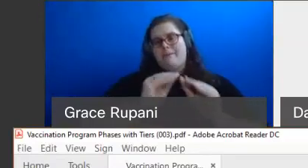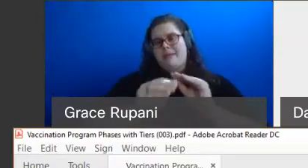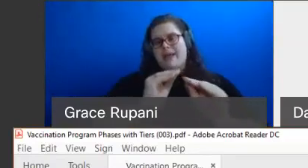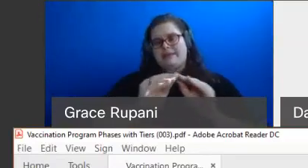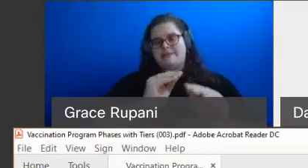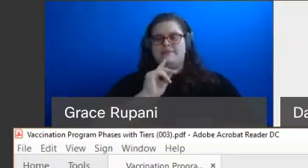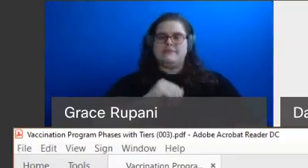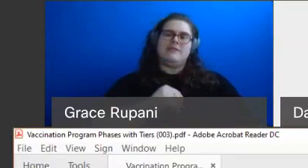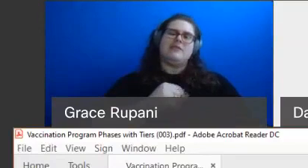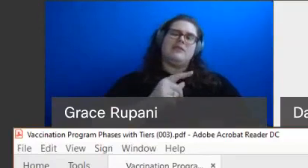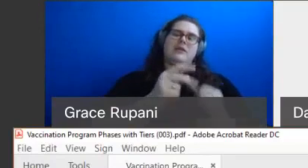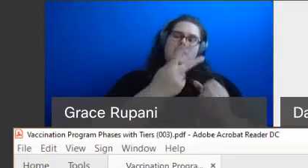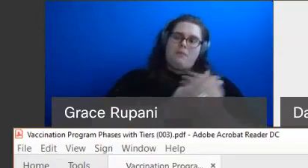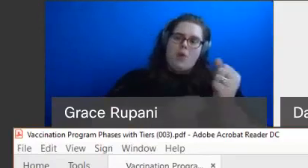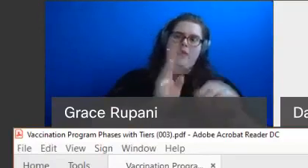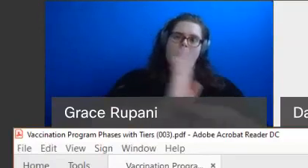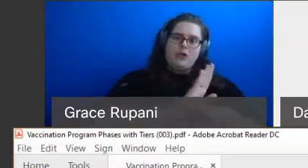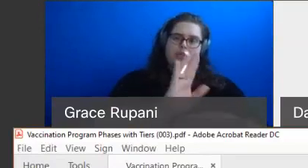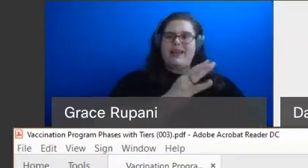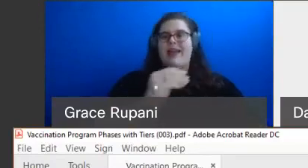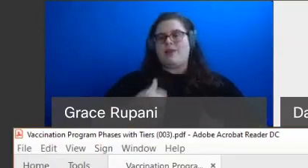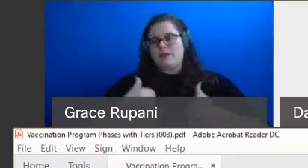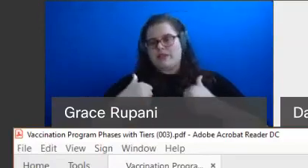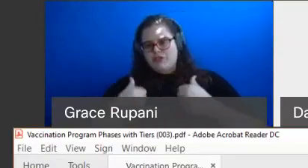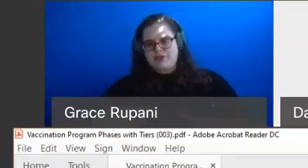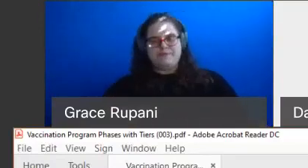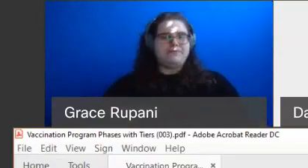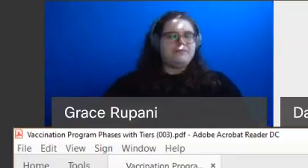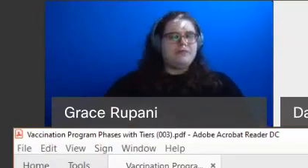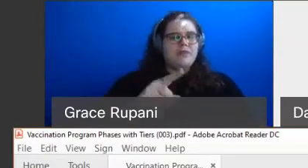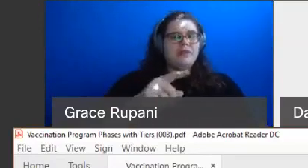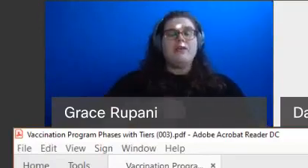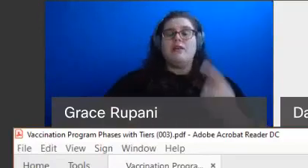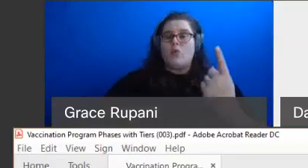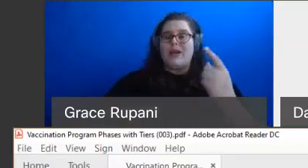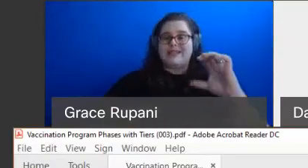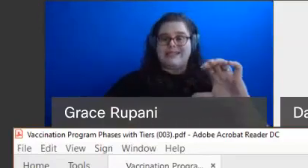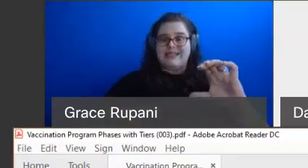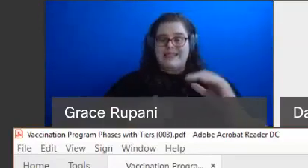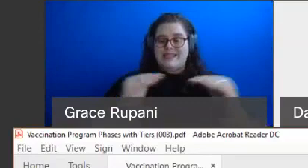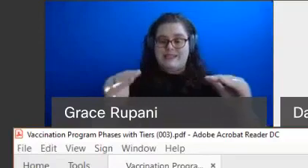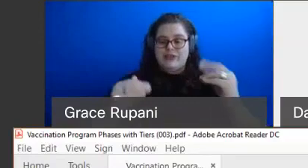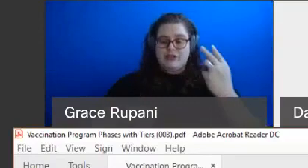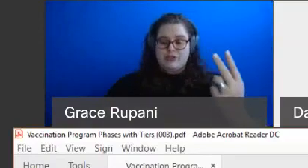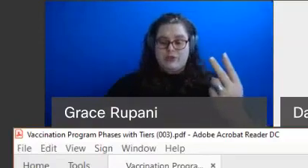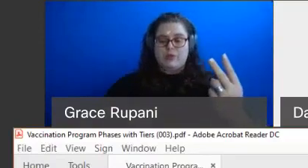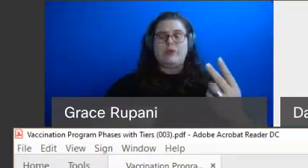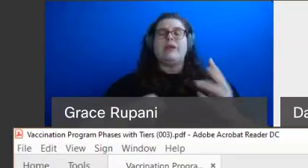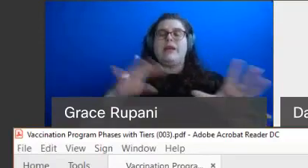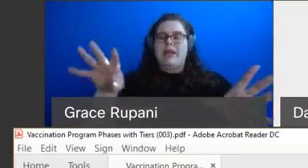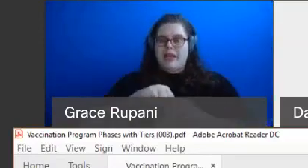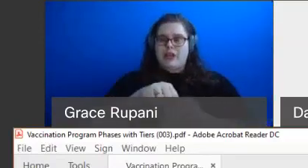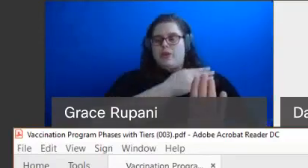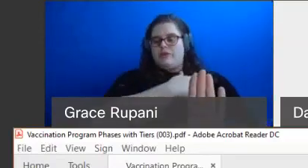And then tier 2 of phase 1C would include all the same people from the earlier phases and